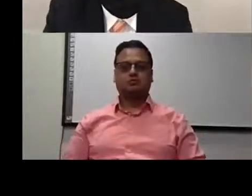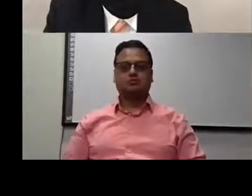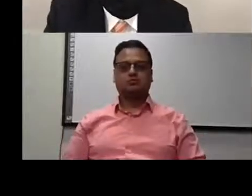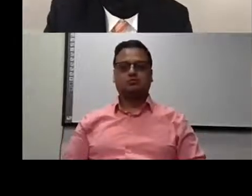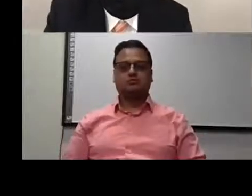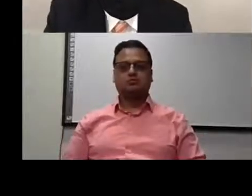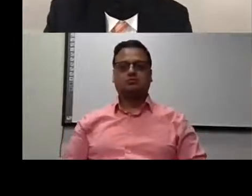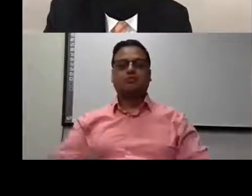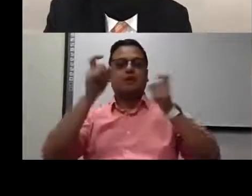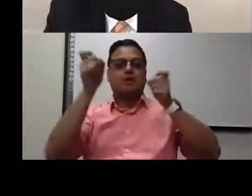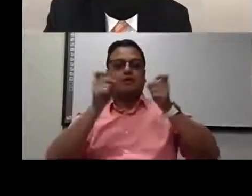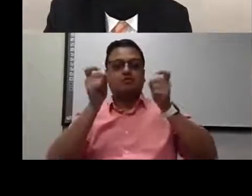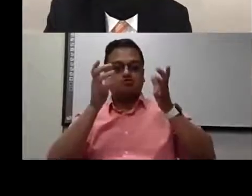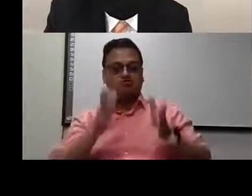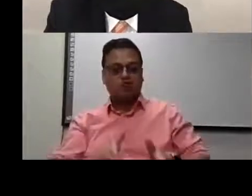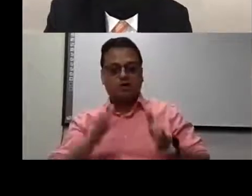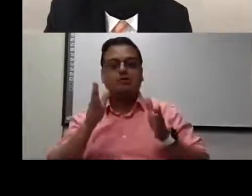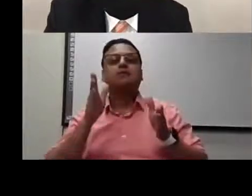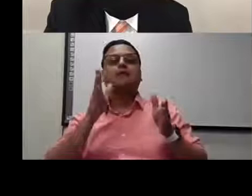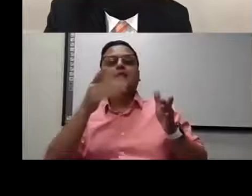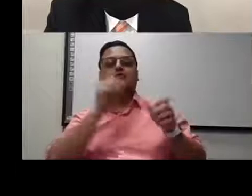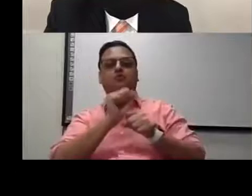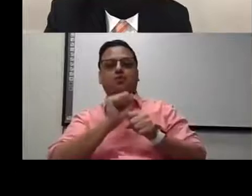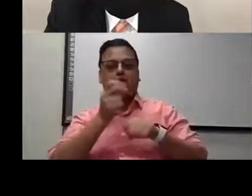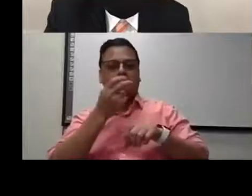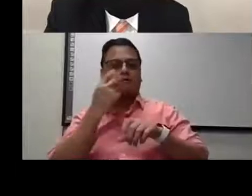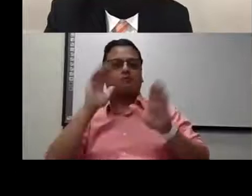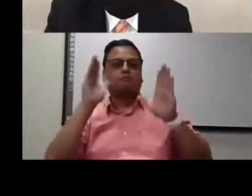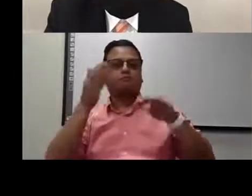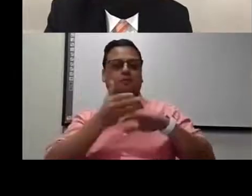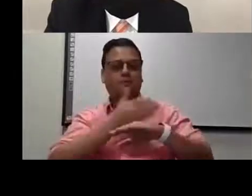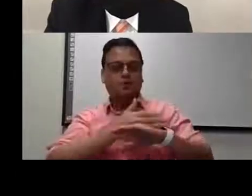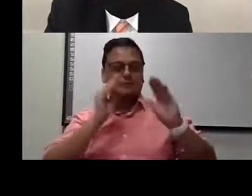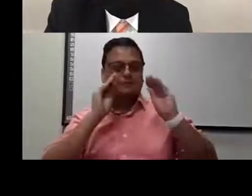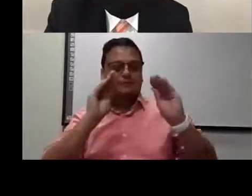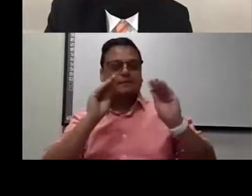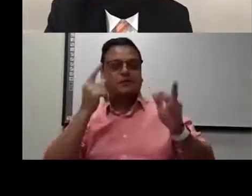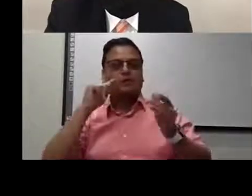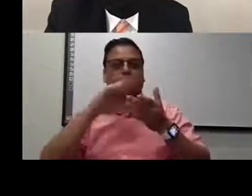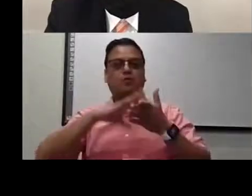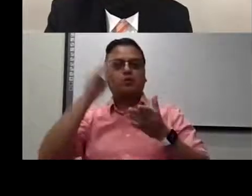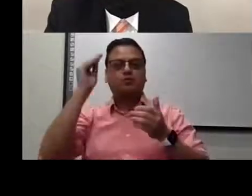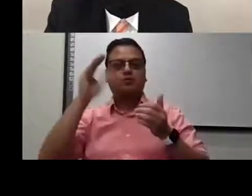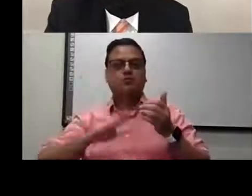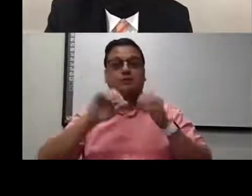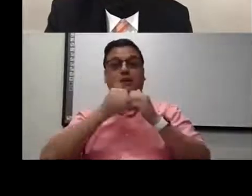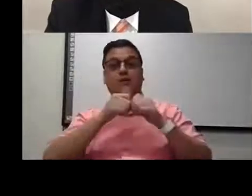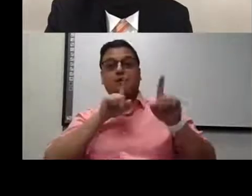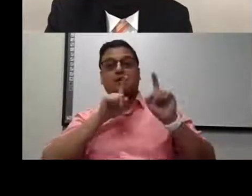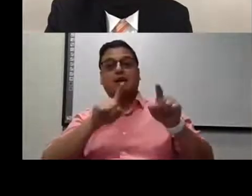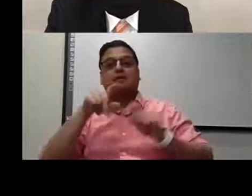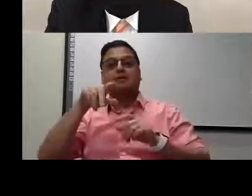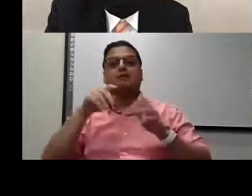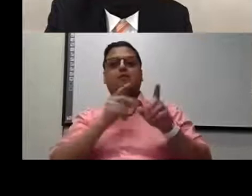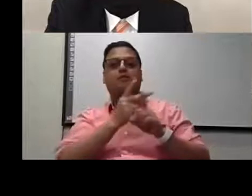whereas administrators are lead learners who work hard to stay focused on improving instruction for students by attending professional